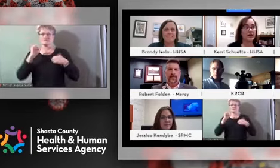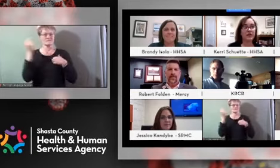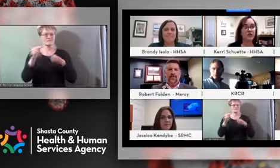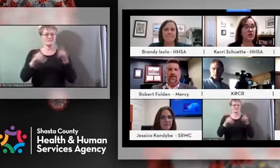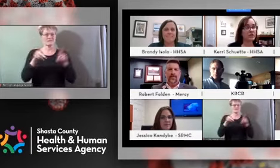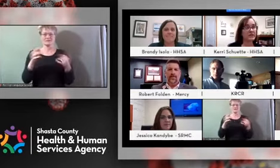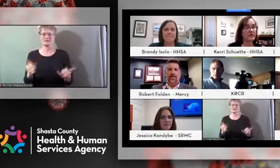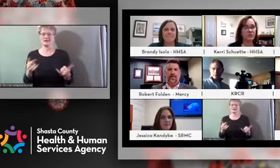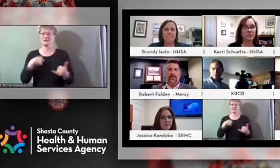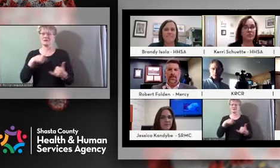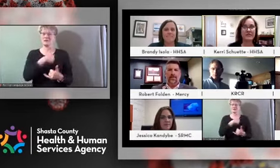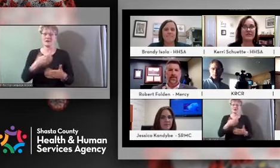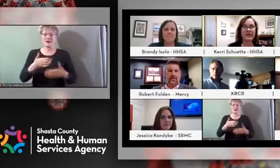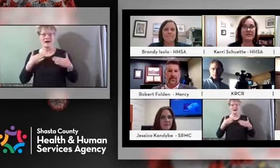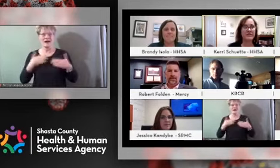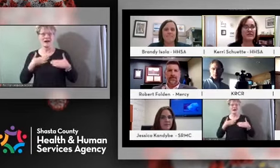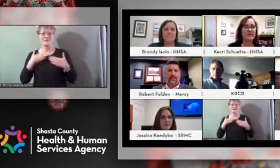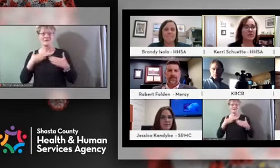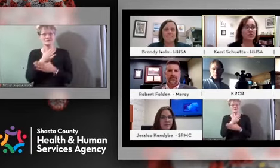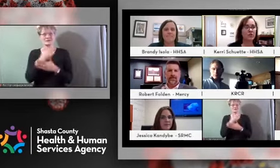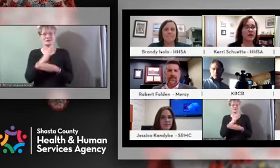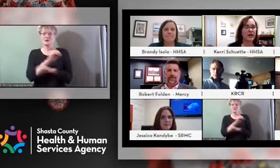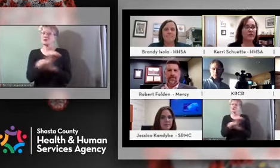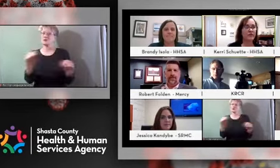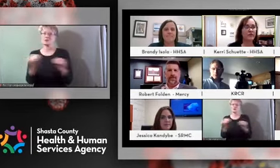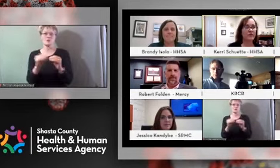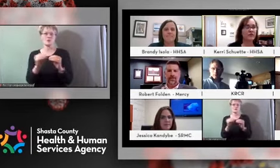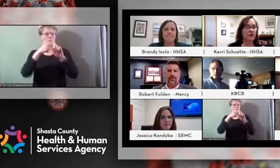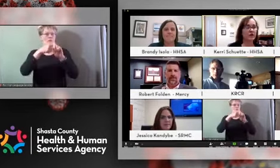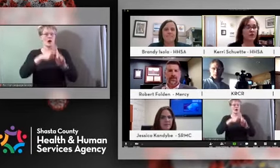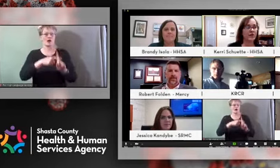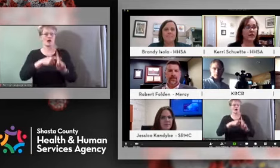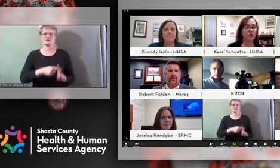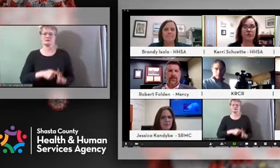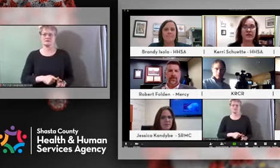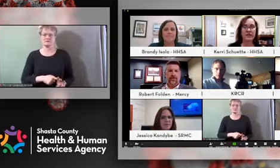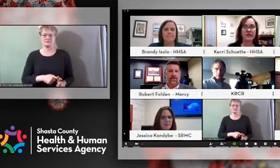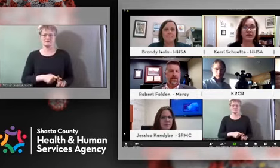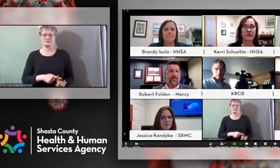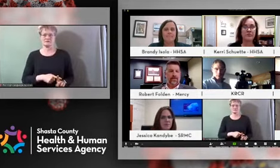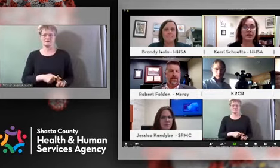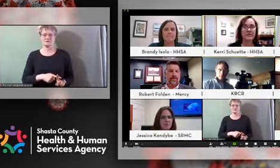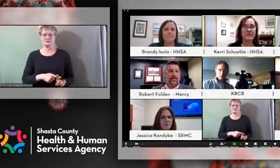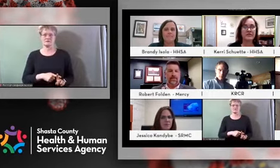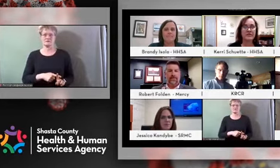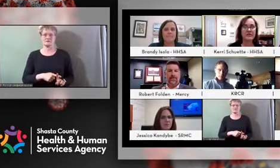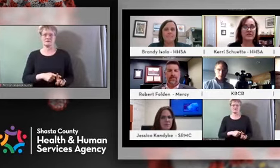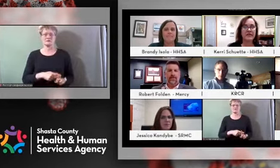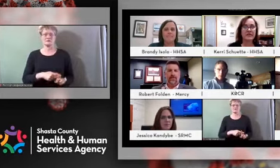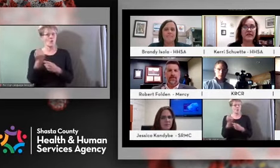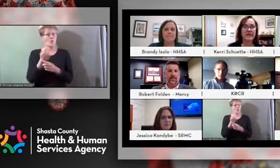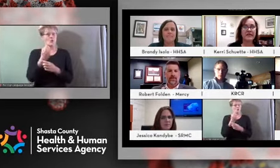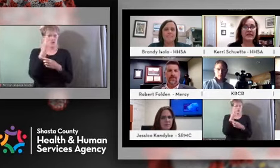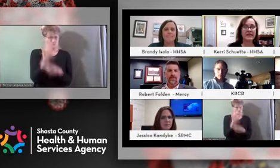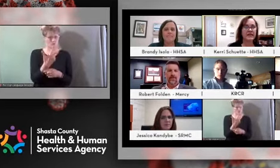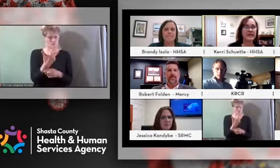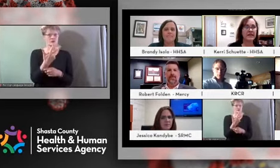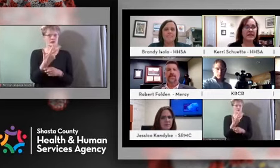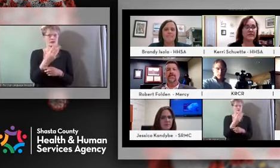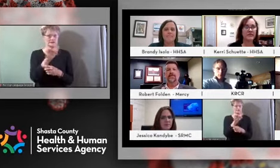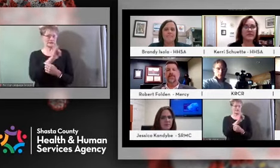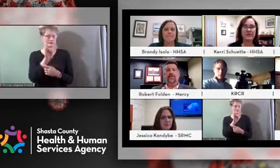that we have no additional positives. We have 3 positives,